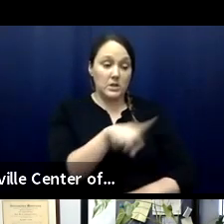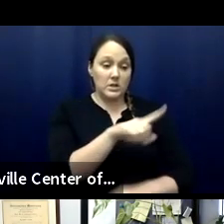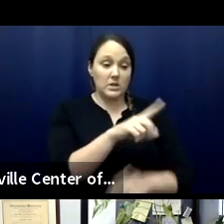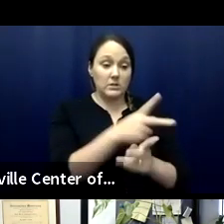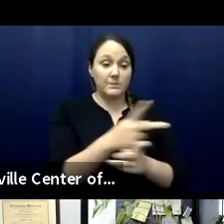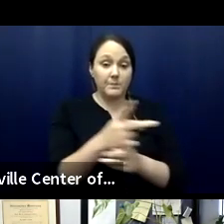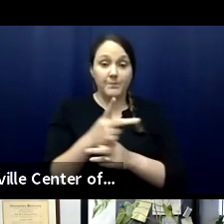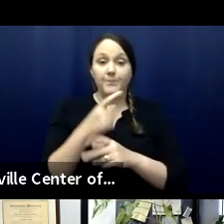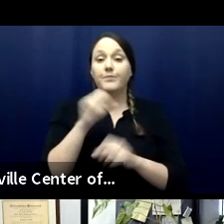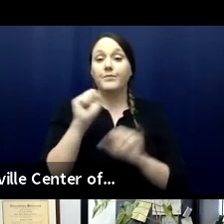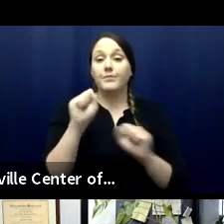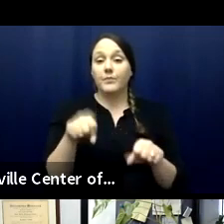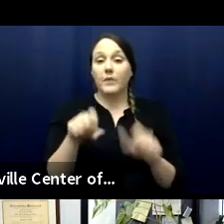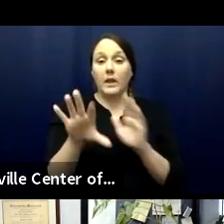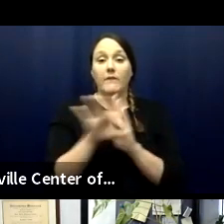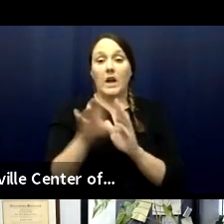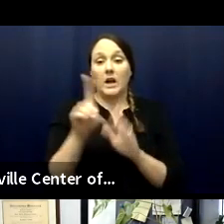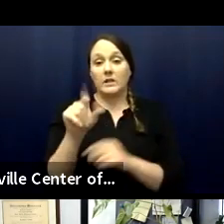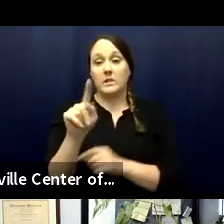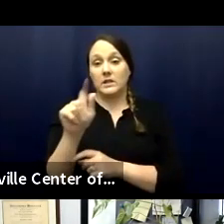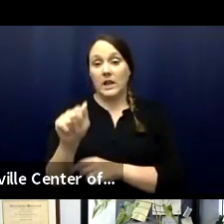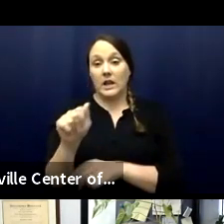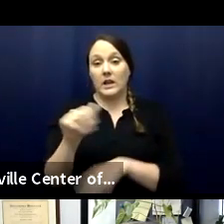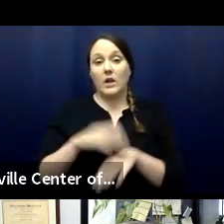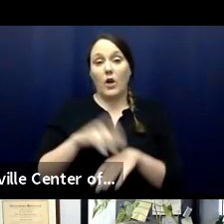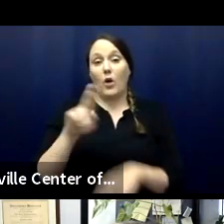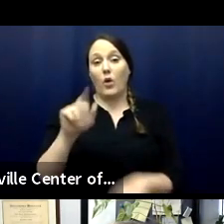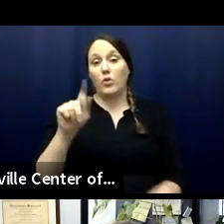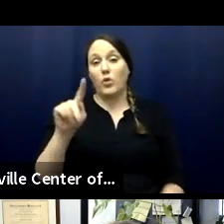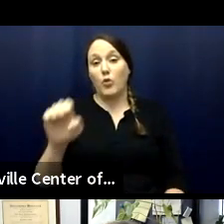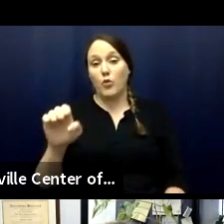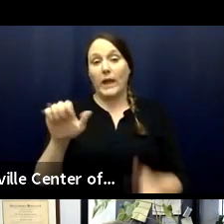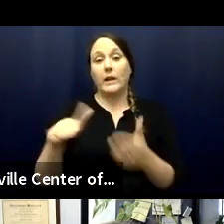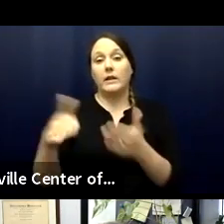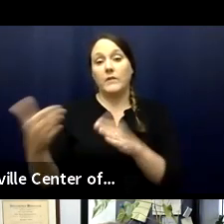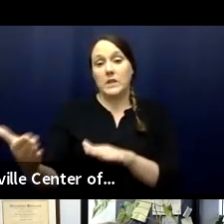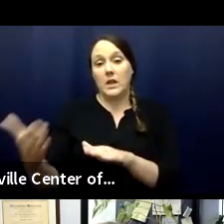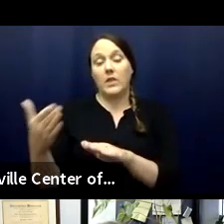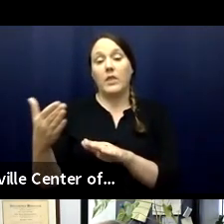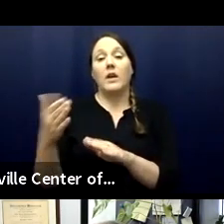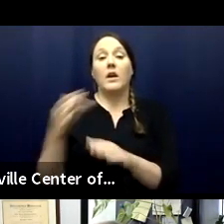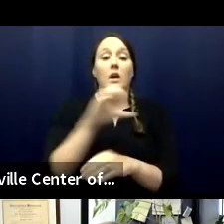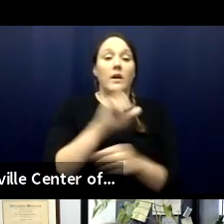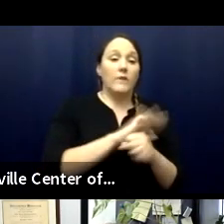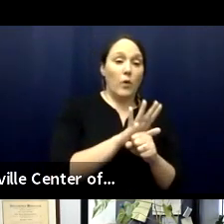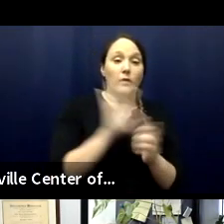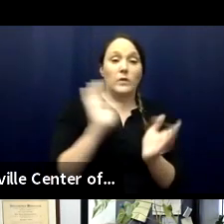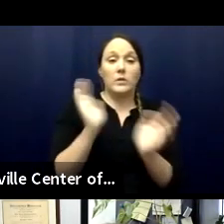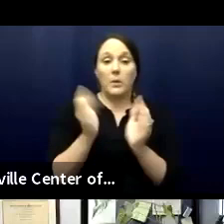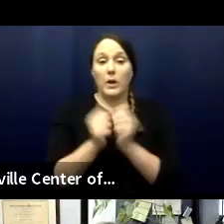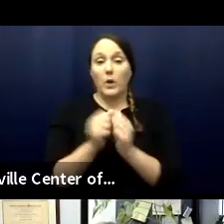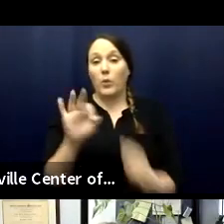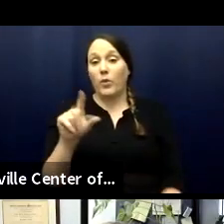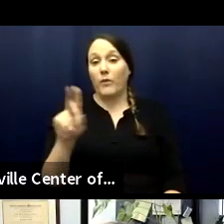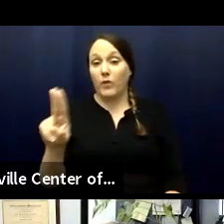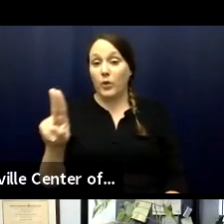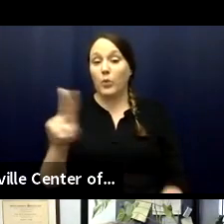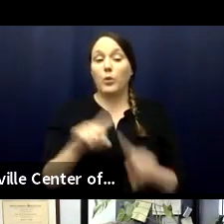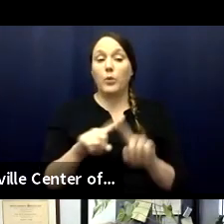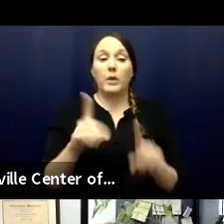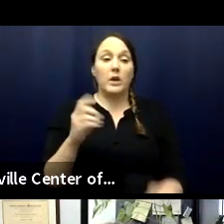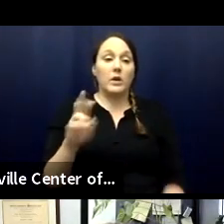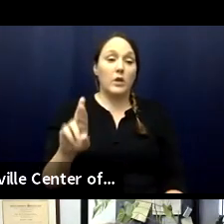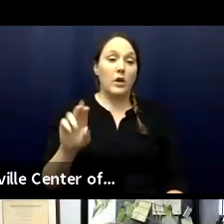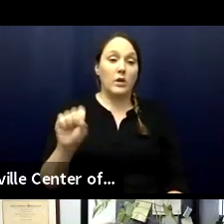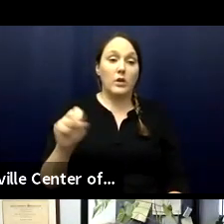can find the data on the rates of death from COVID versus flu, but you have Dr. Shamia here who's